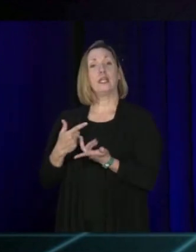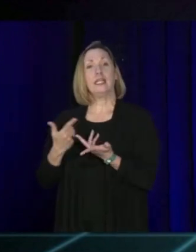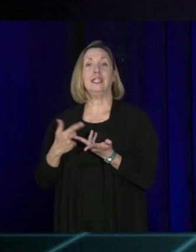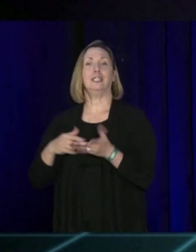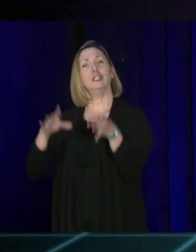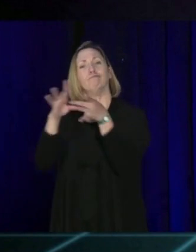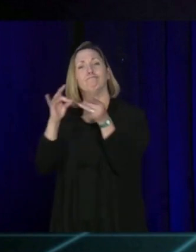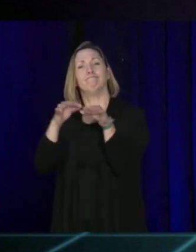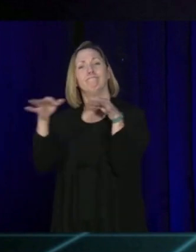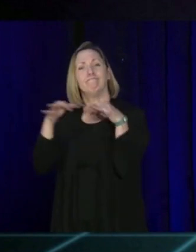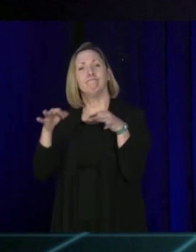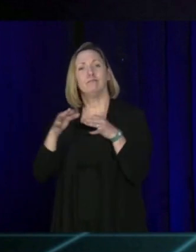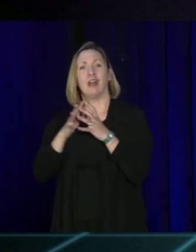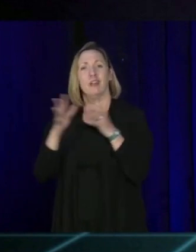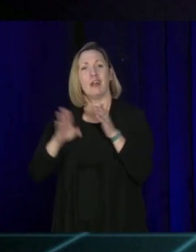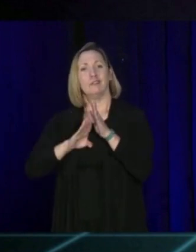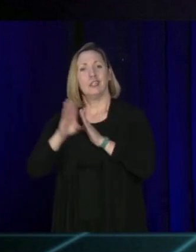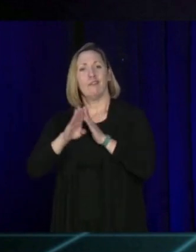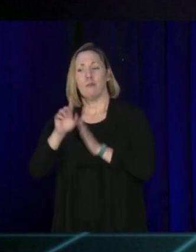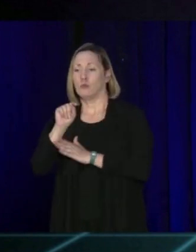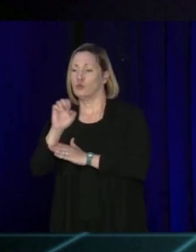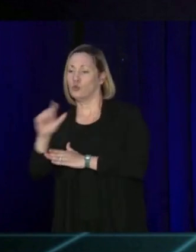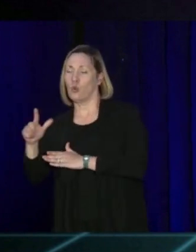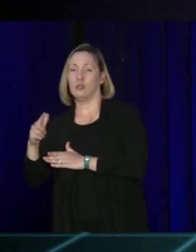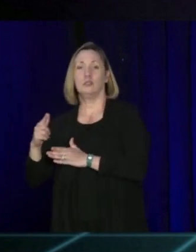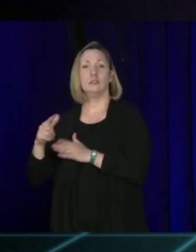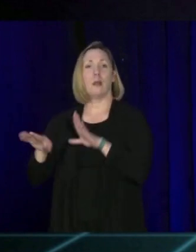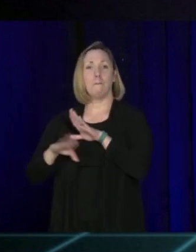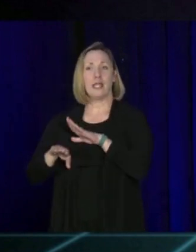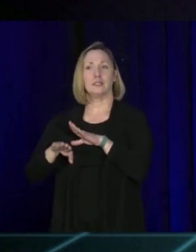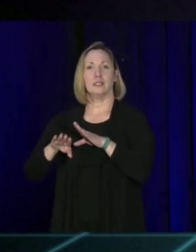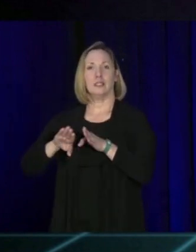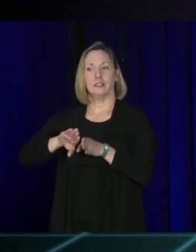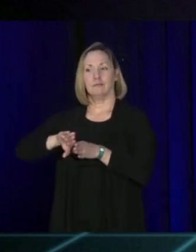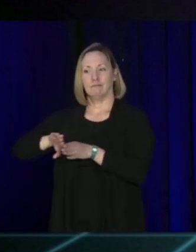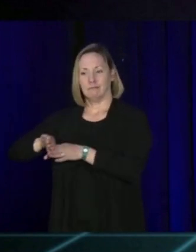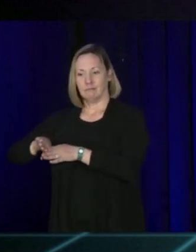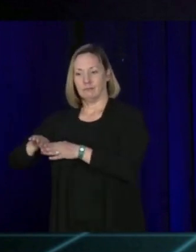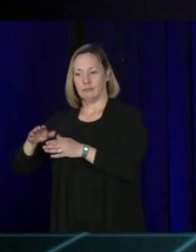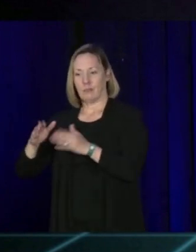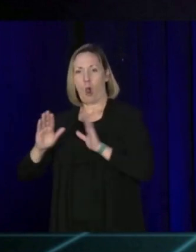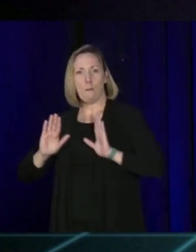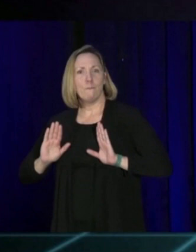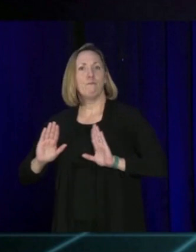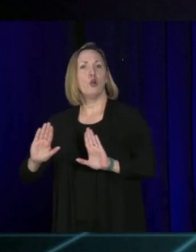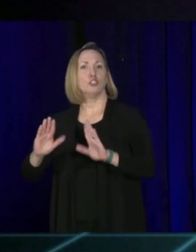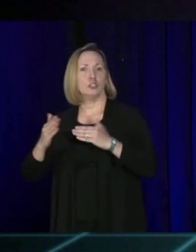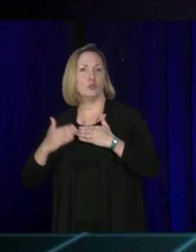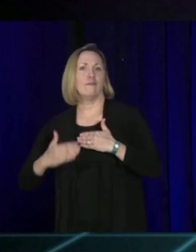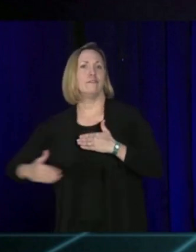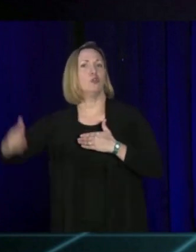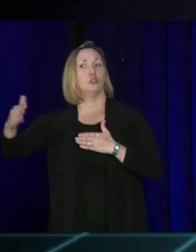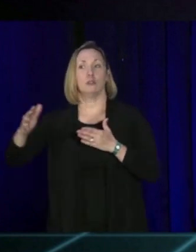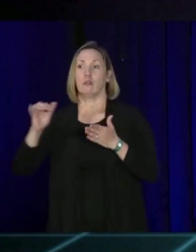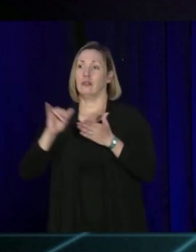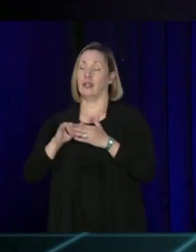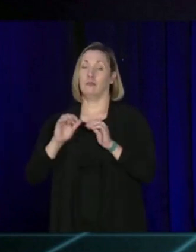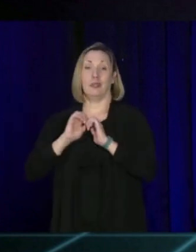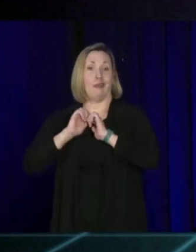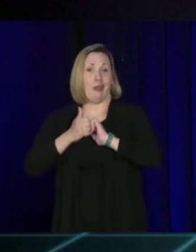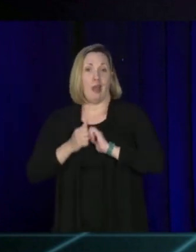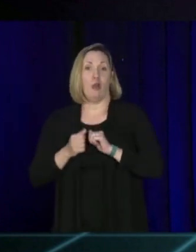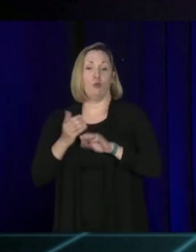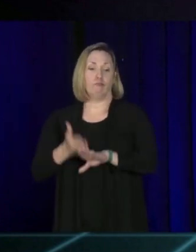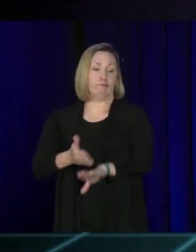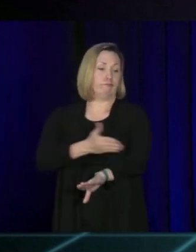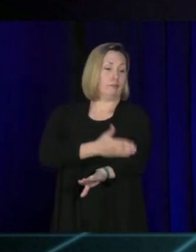how a lot of developers' tools basically pushed other tools to the future. And pushing to the future could be by improving